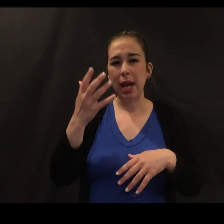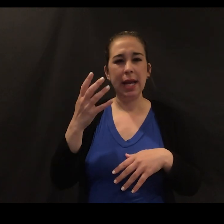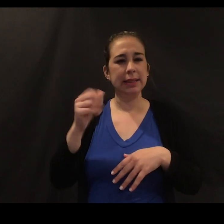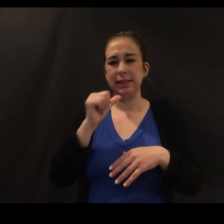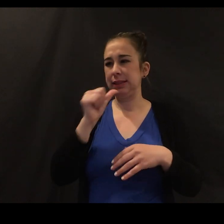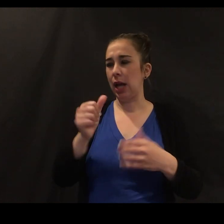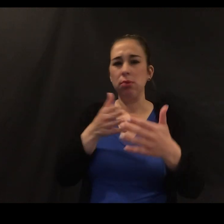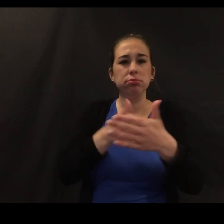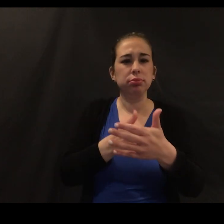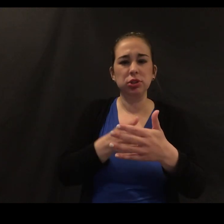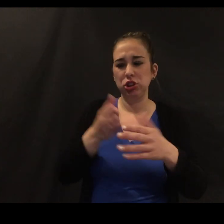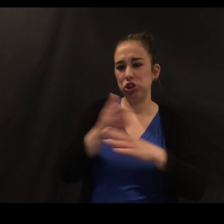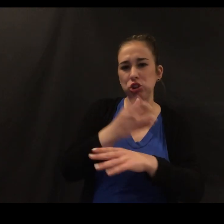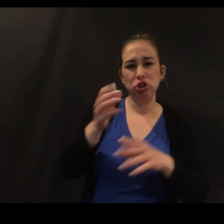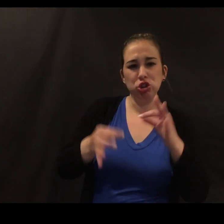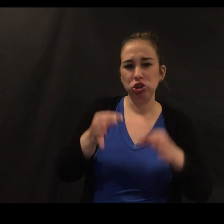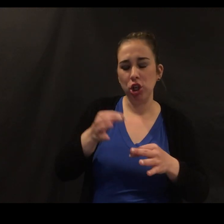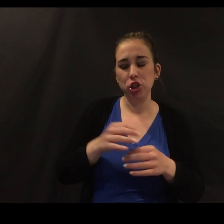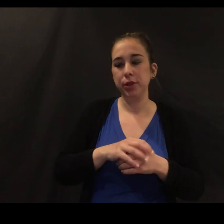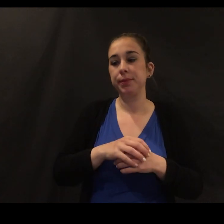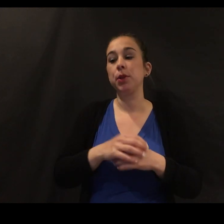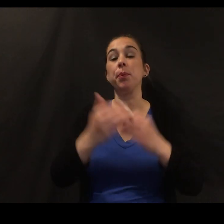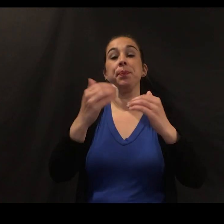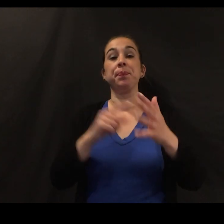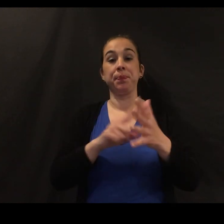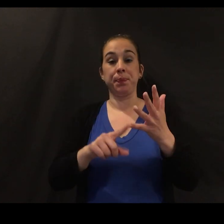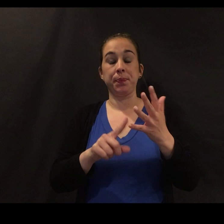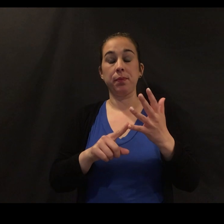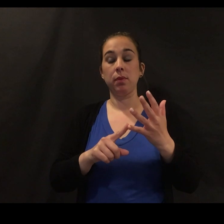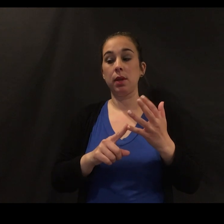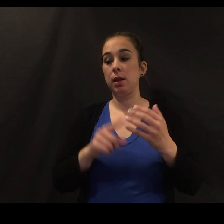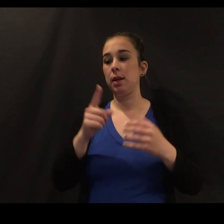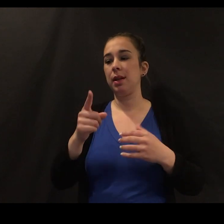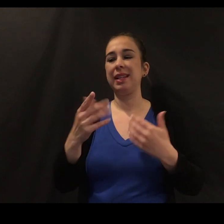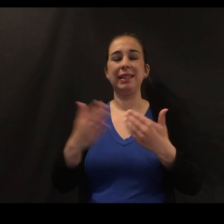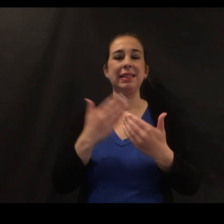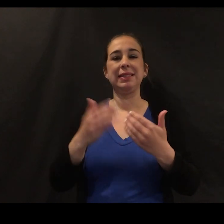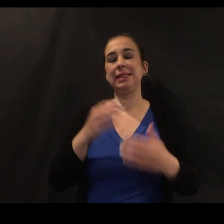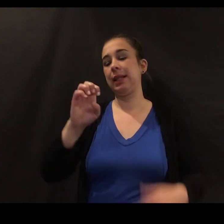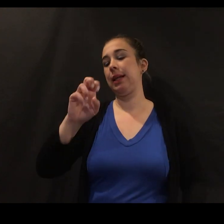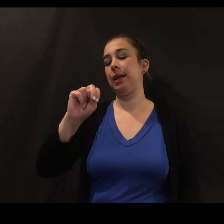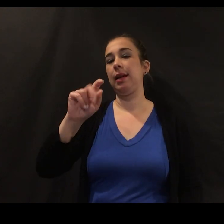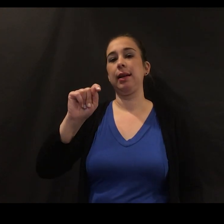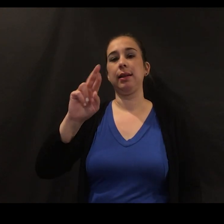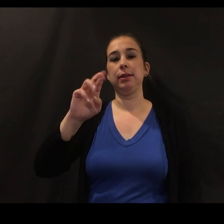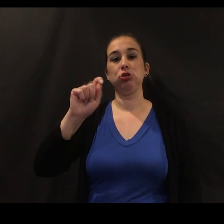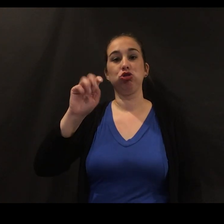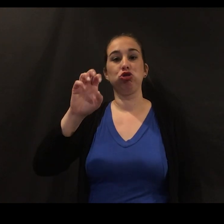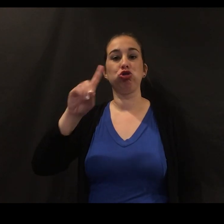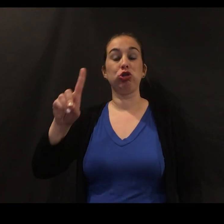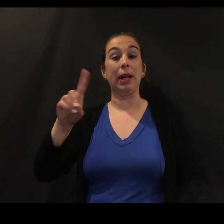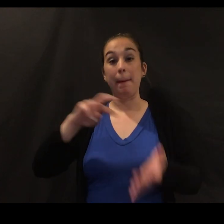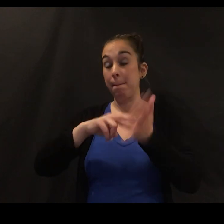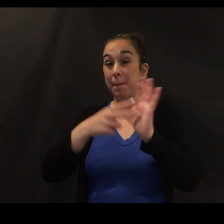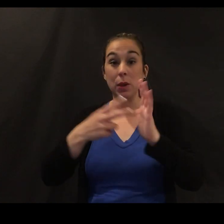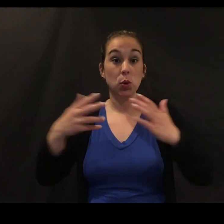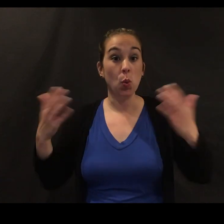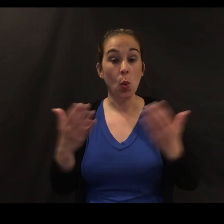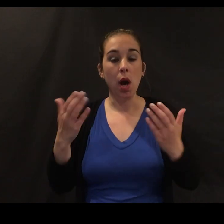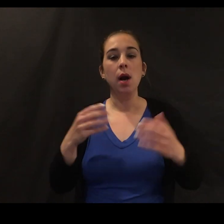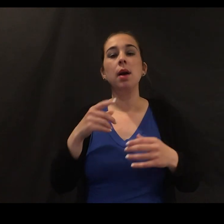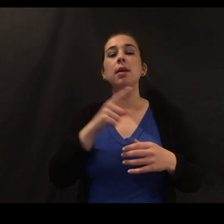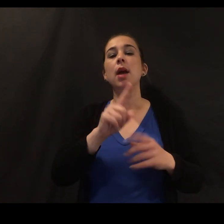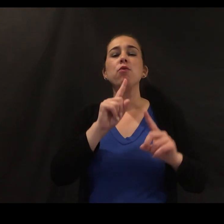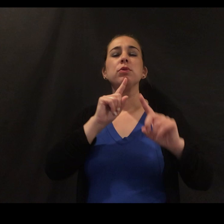Here's our next one. They're easily entreated. What does it mean to be entreated? That is, they respond easily